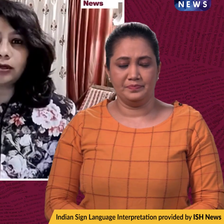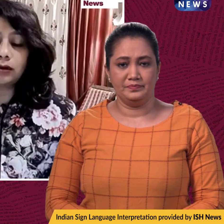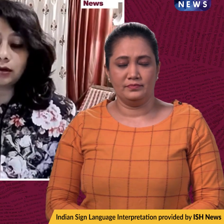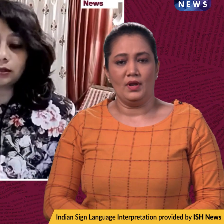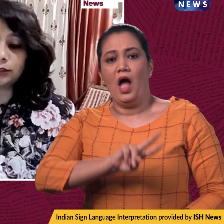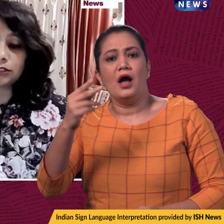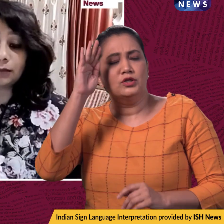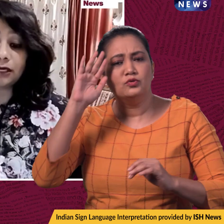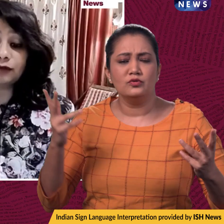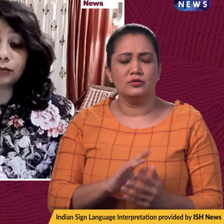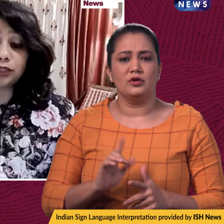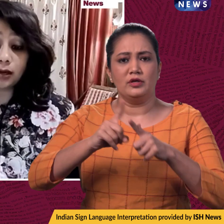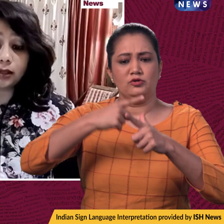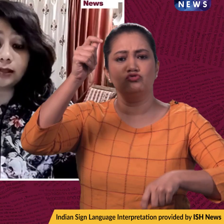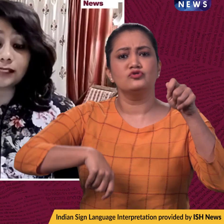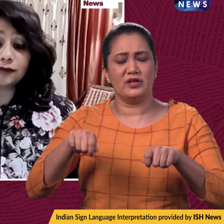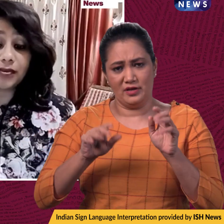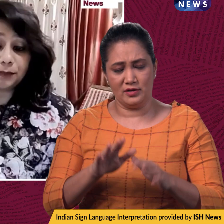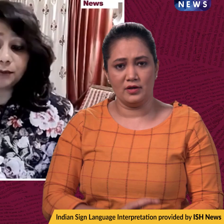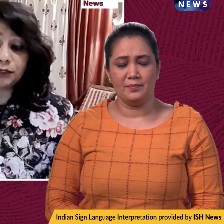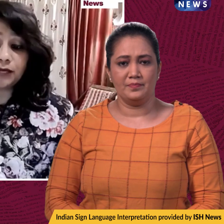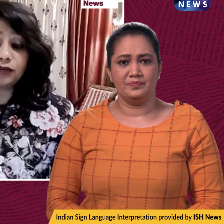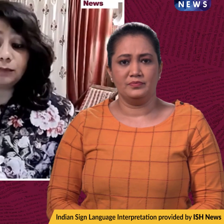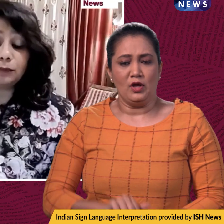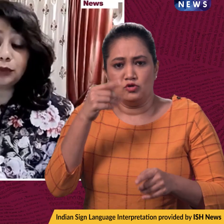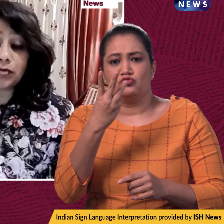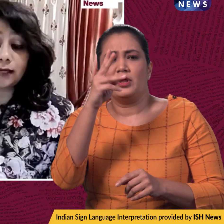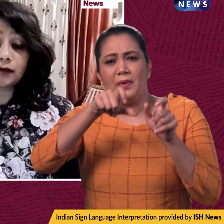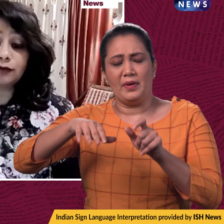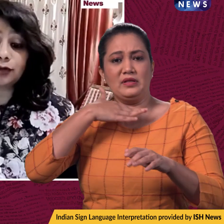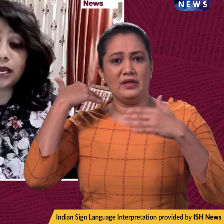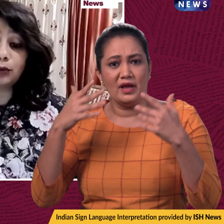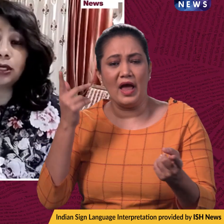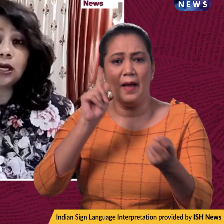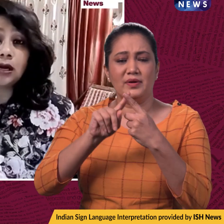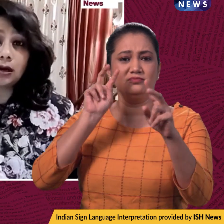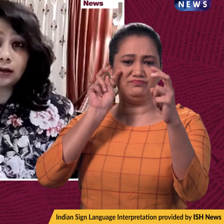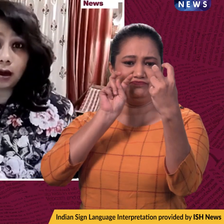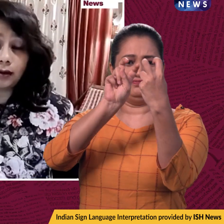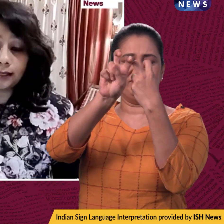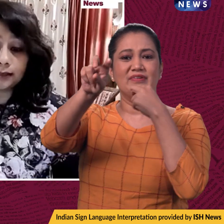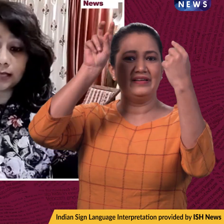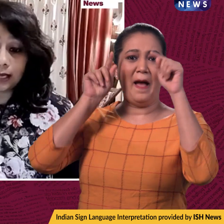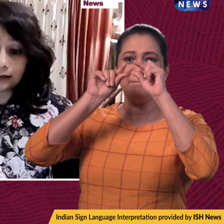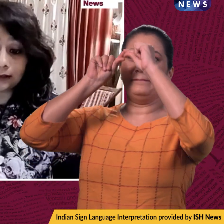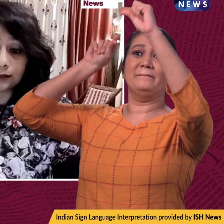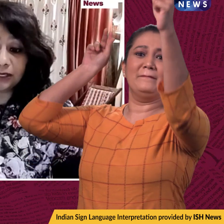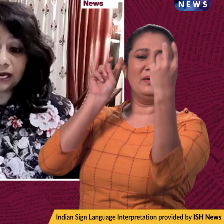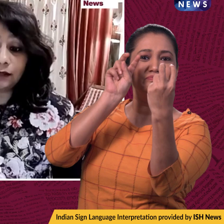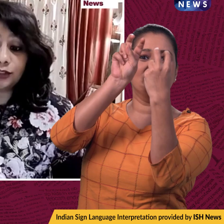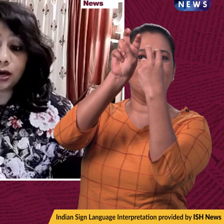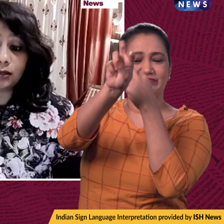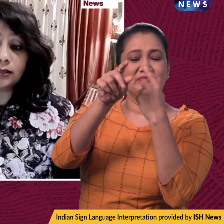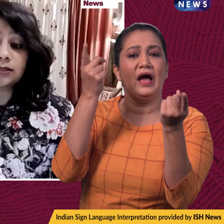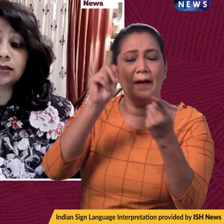Moving on, news coming in from Jharkhand. As of 8 p.m. today, 3 people died after a cable car accident